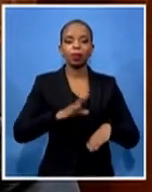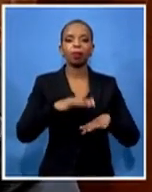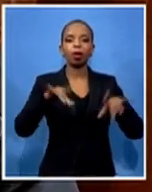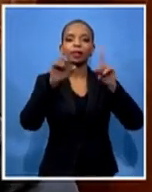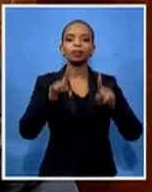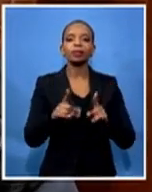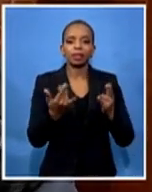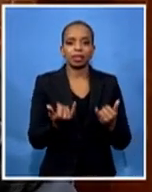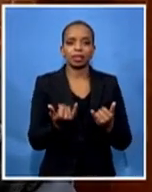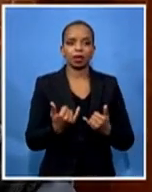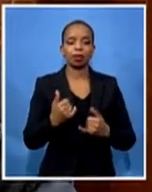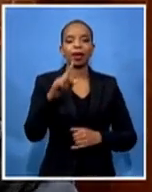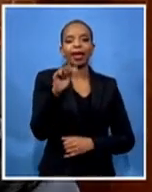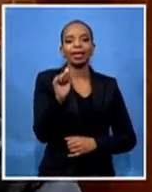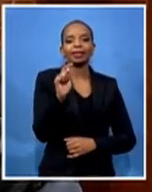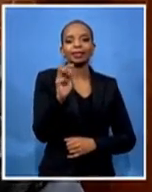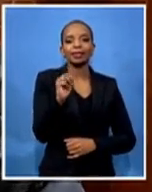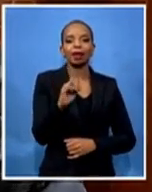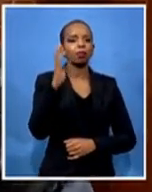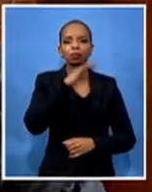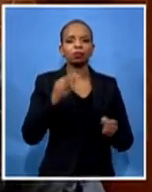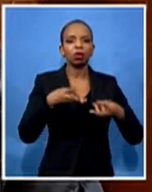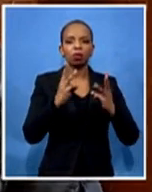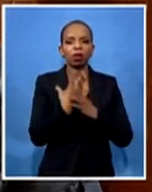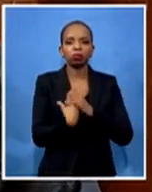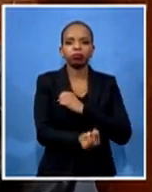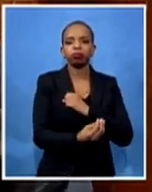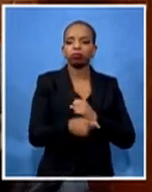able to run away from touching the buttons. So